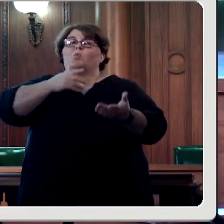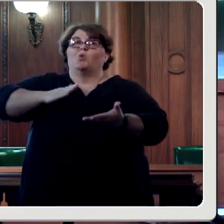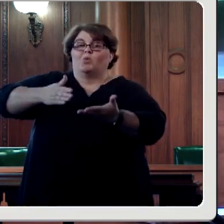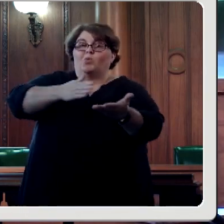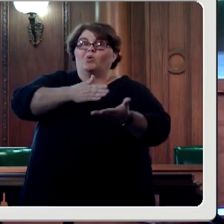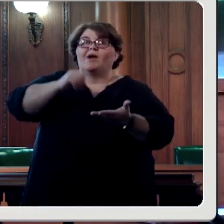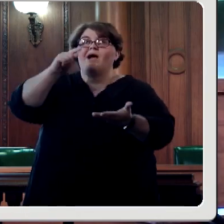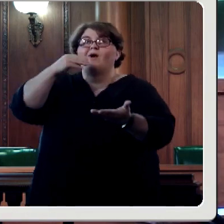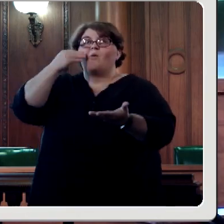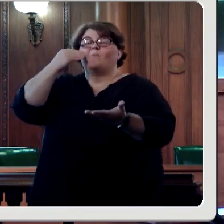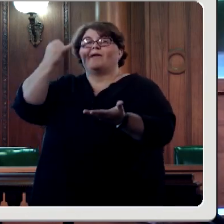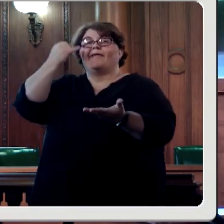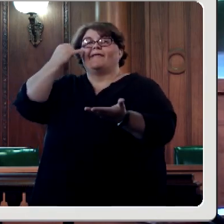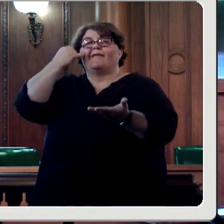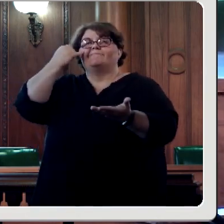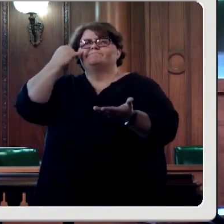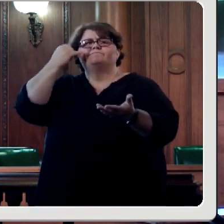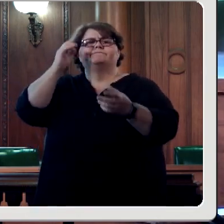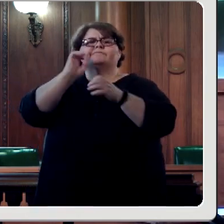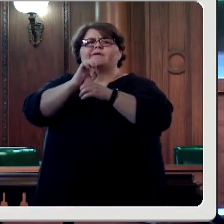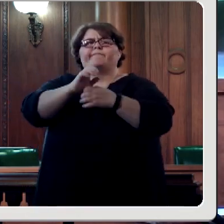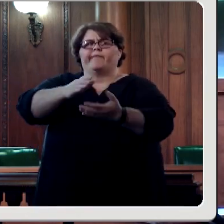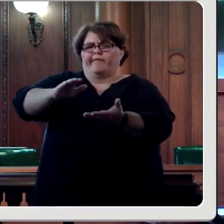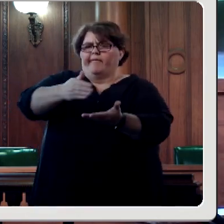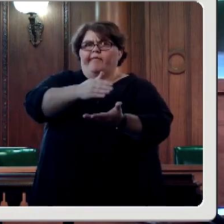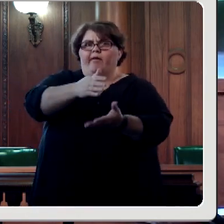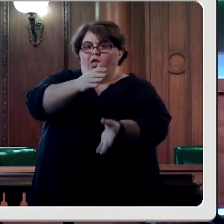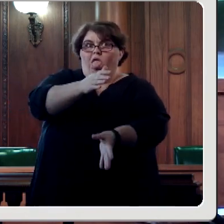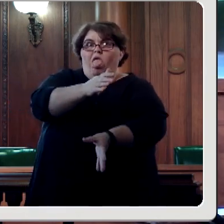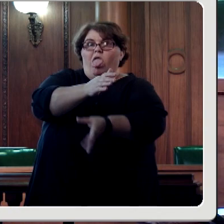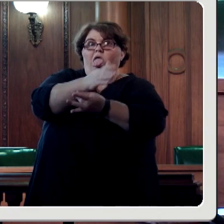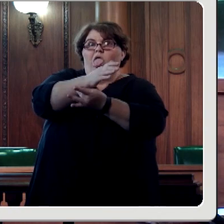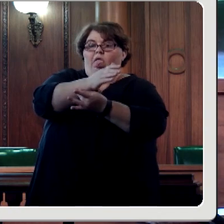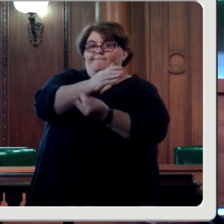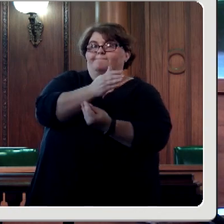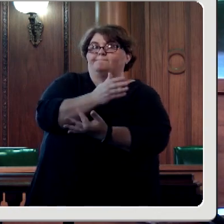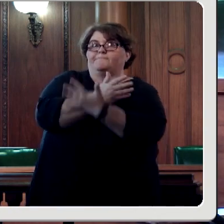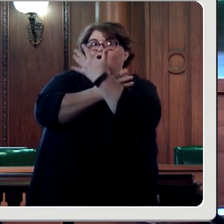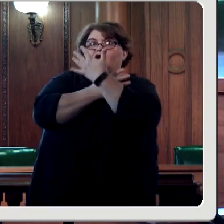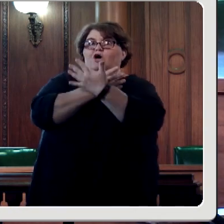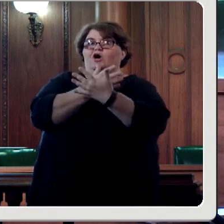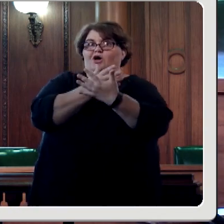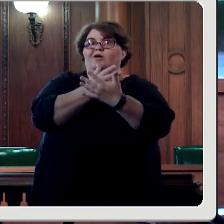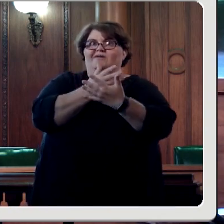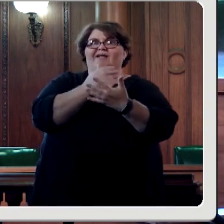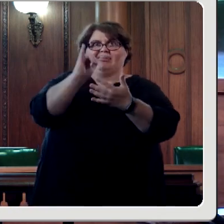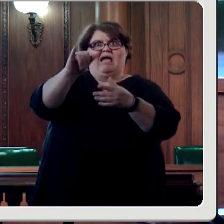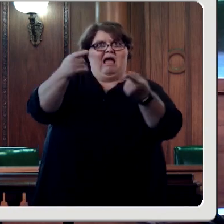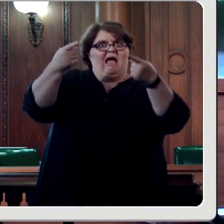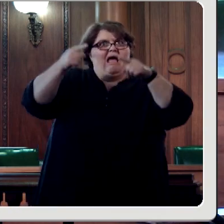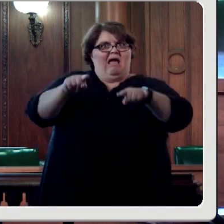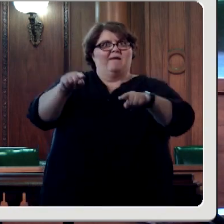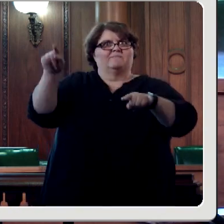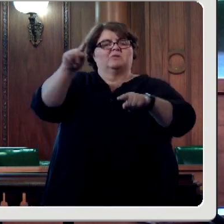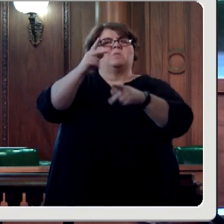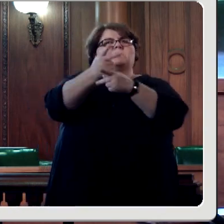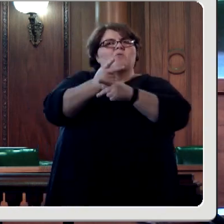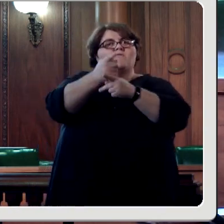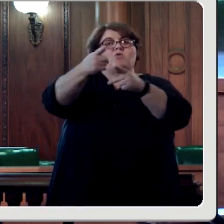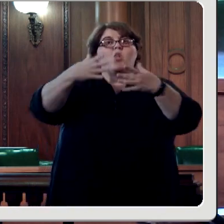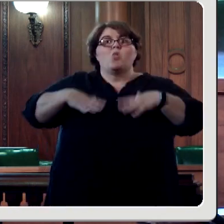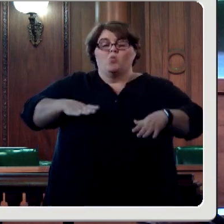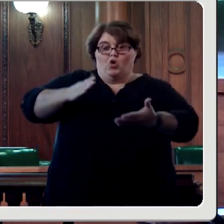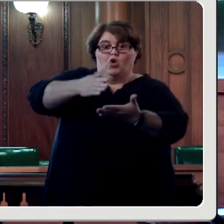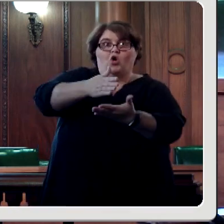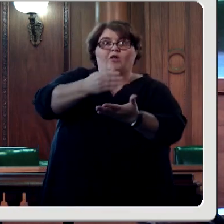one of you, when you're cooking on your stove, to make sure that that loose clothing is not near the flame. Please, we